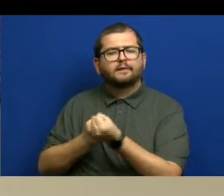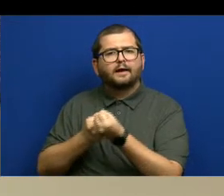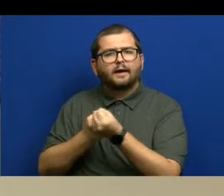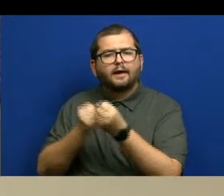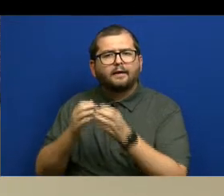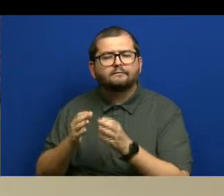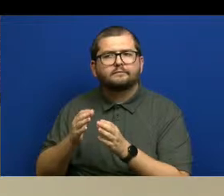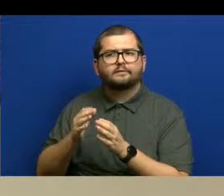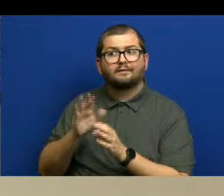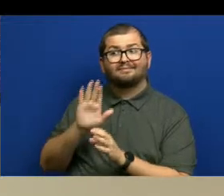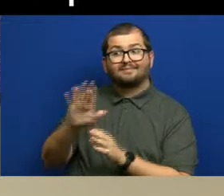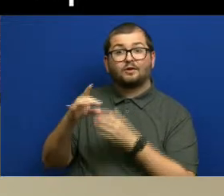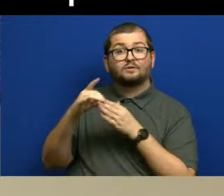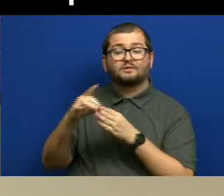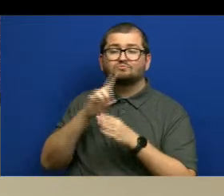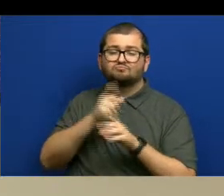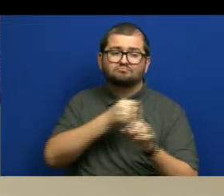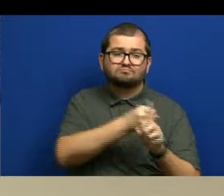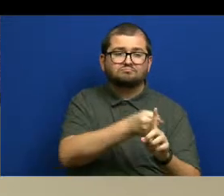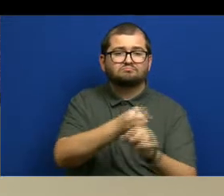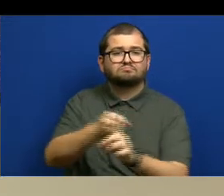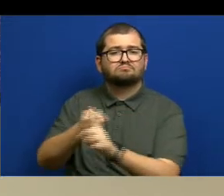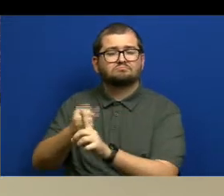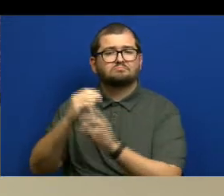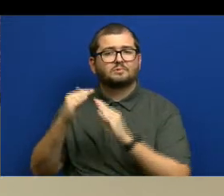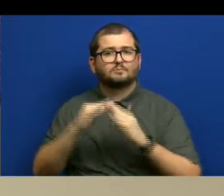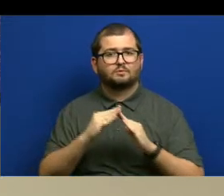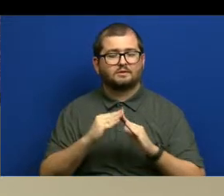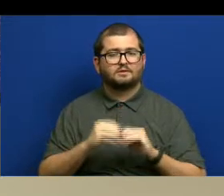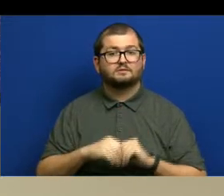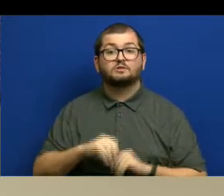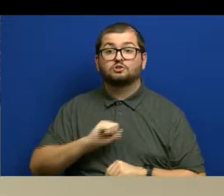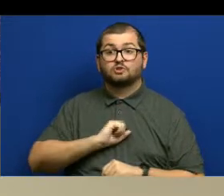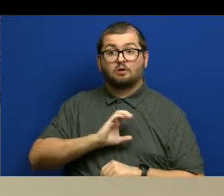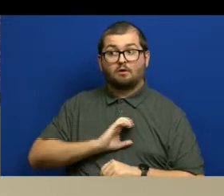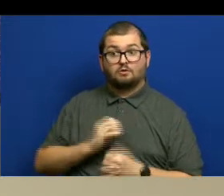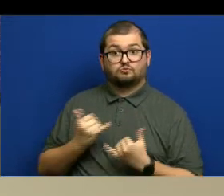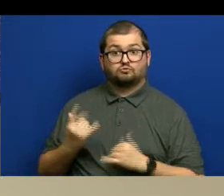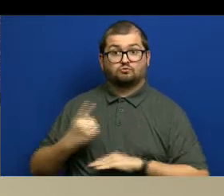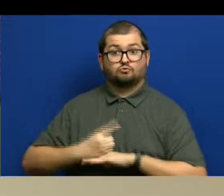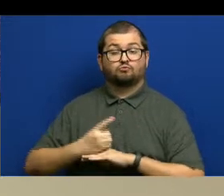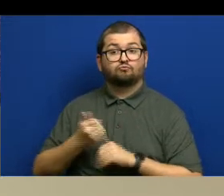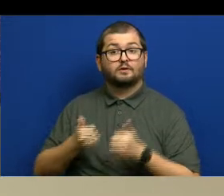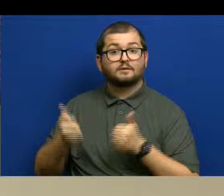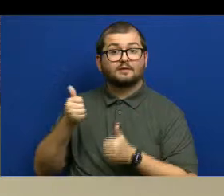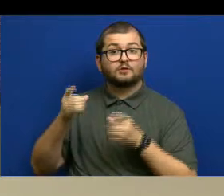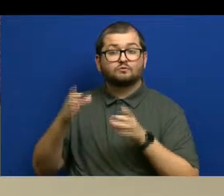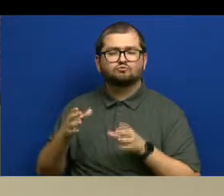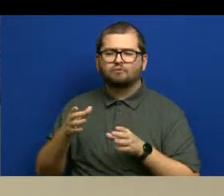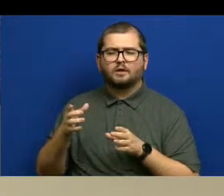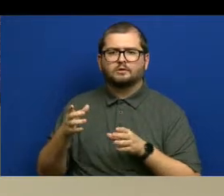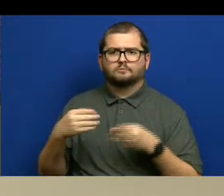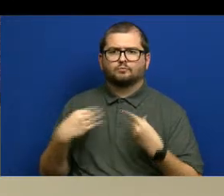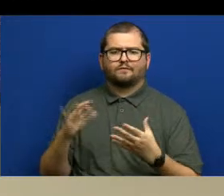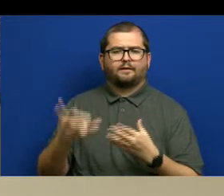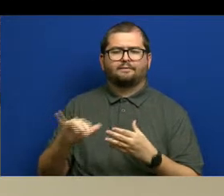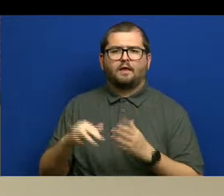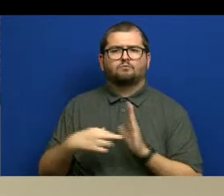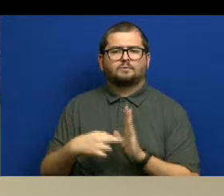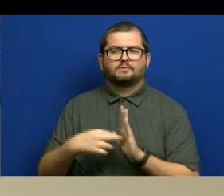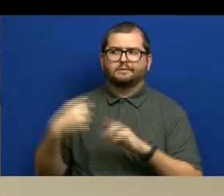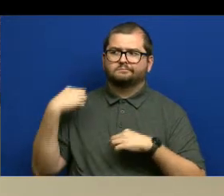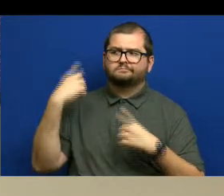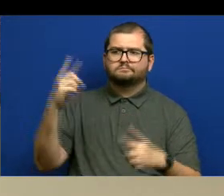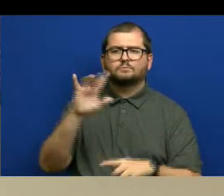profoundly impacts these communities. Sherry Collins, the current executive director, has provided that authentic representation for over